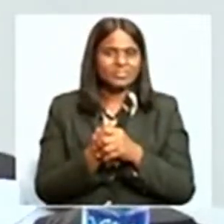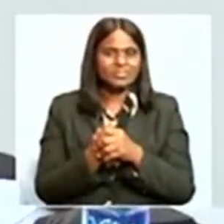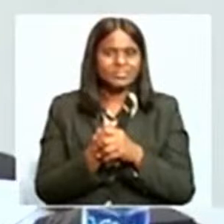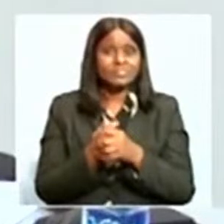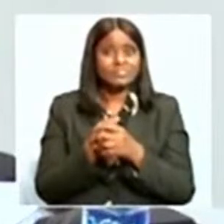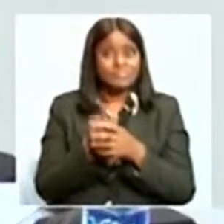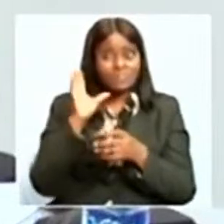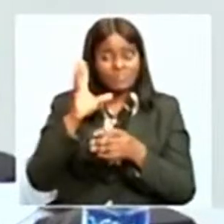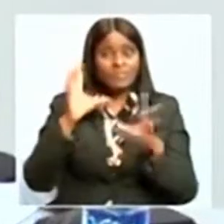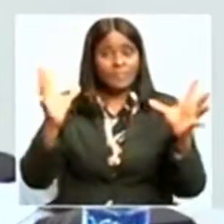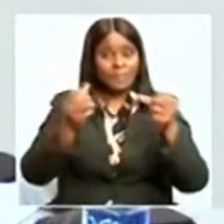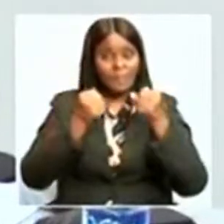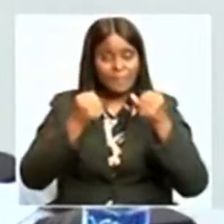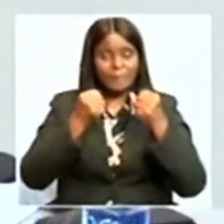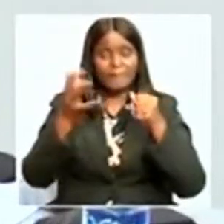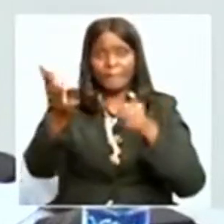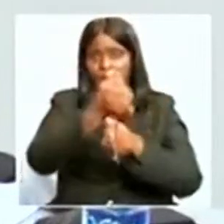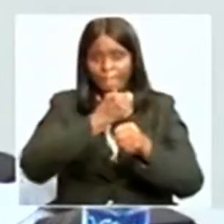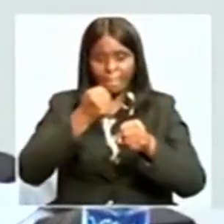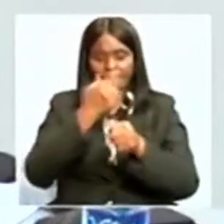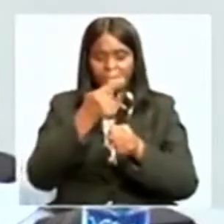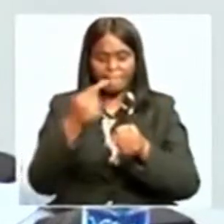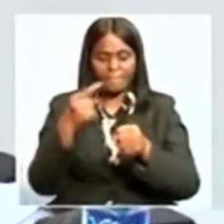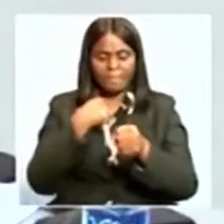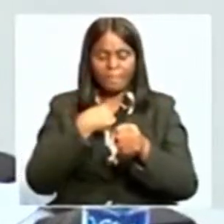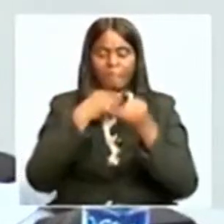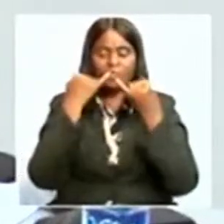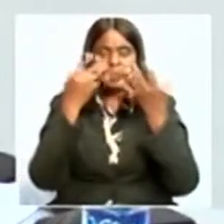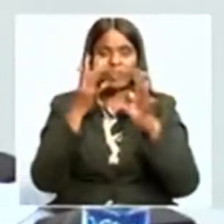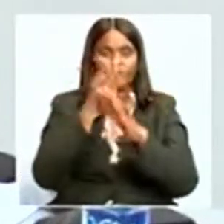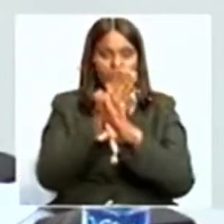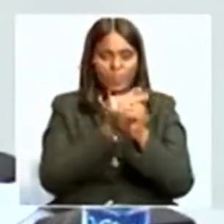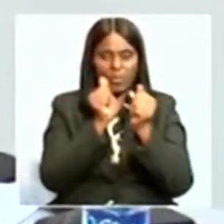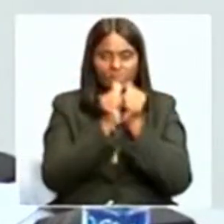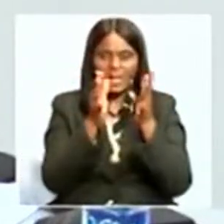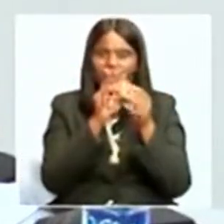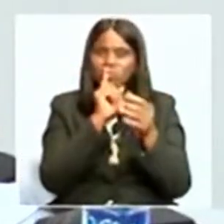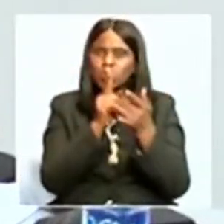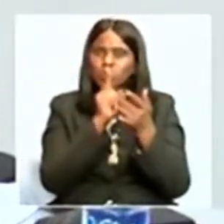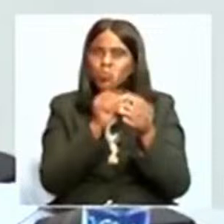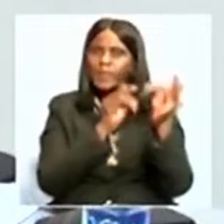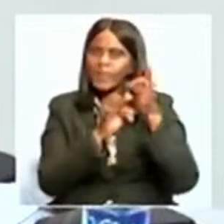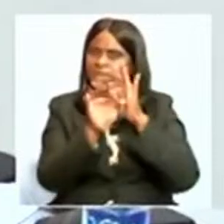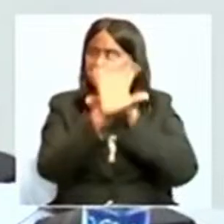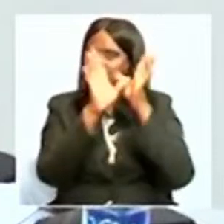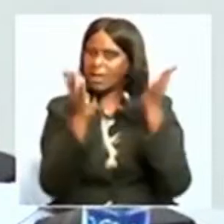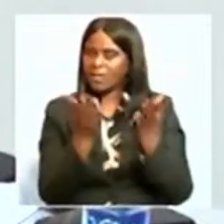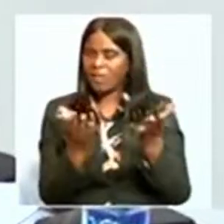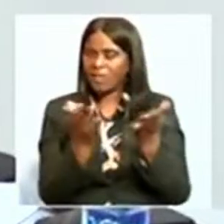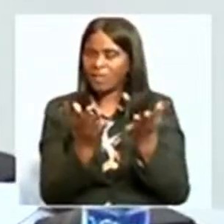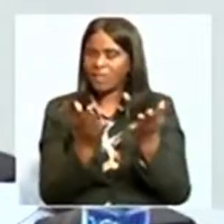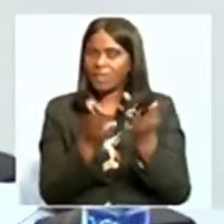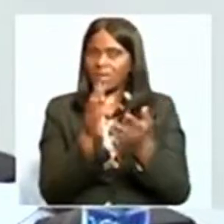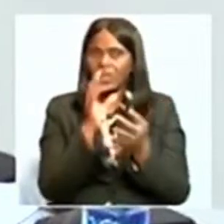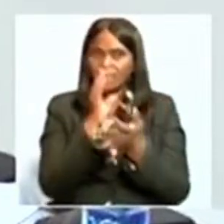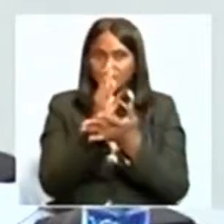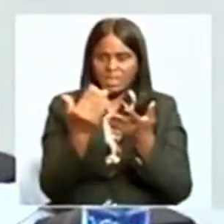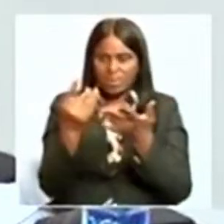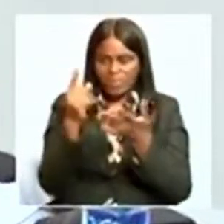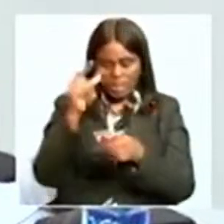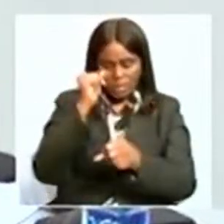they'll confiscate goods for somebody, like I said earlier on, without any proper grounds. So if someone is